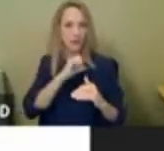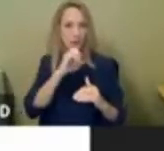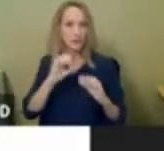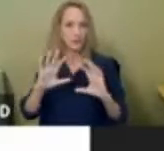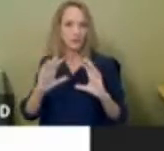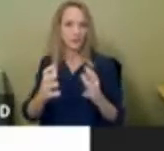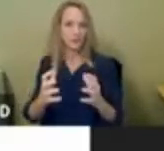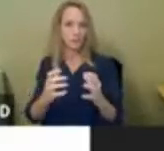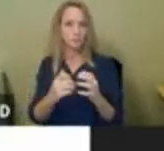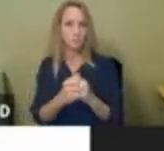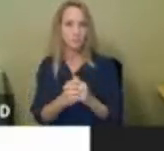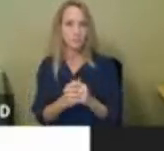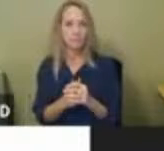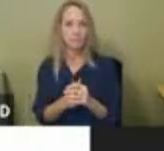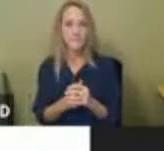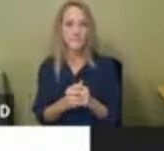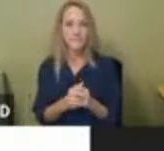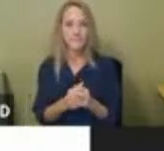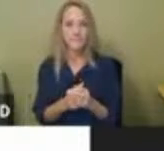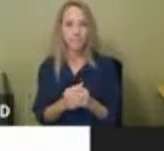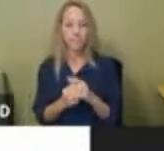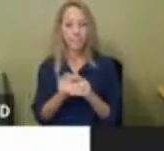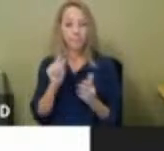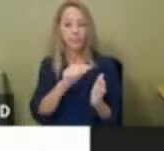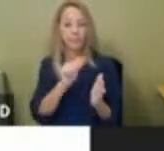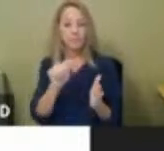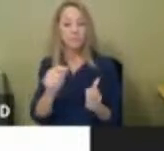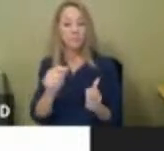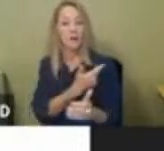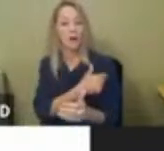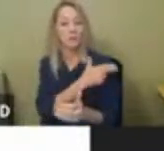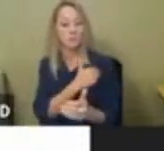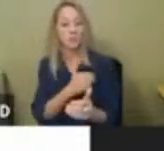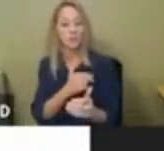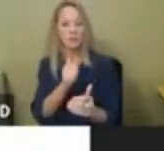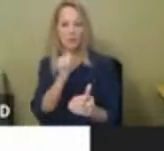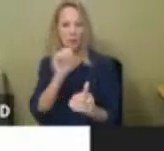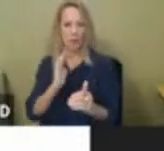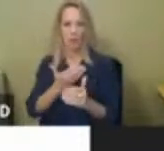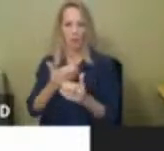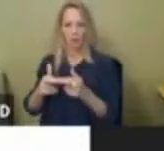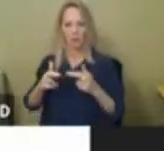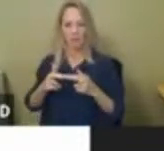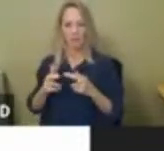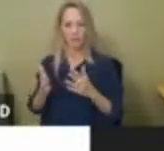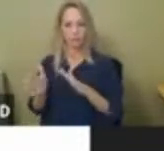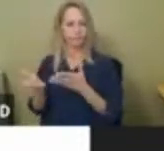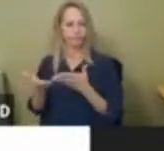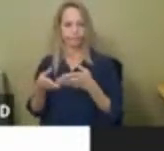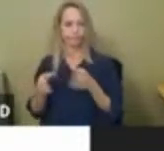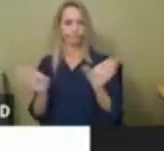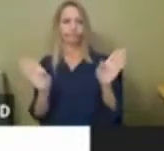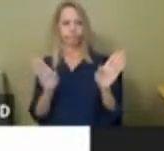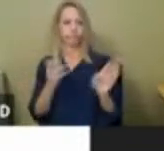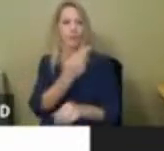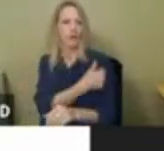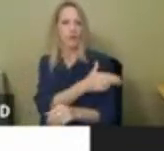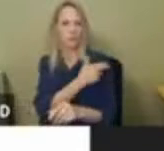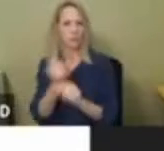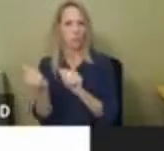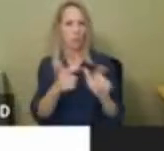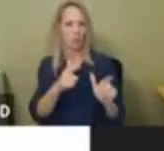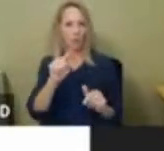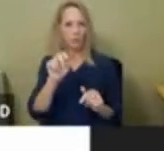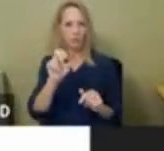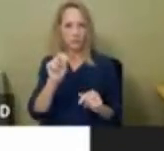And then the hospitals are, I'm not referring just to our region, but we're hearing across the state,